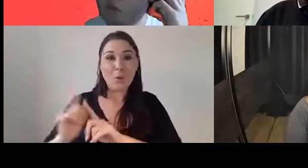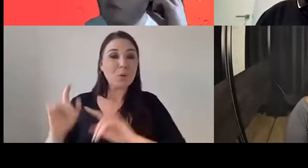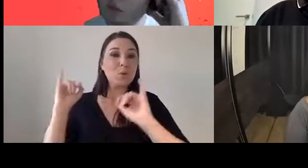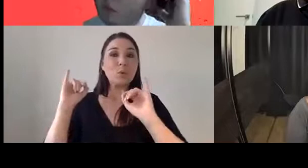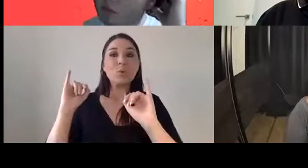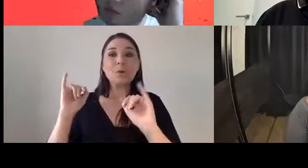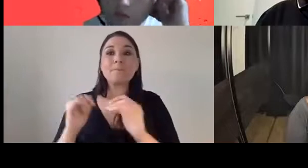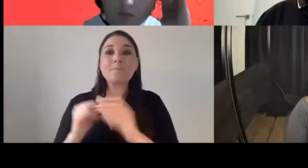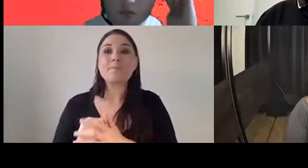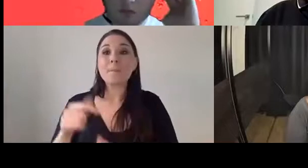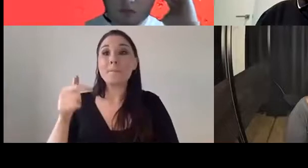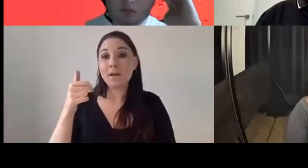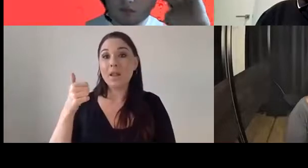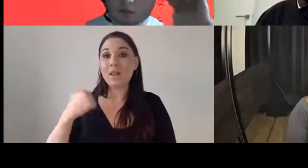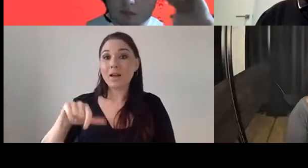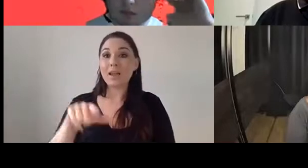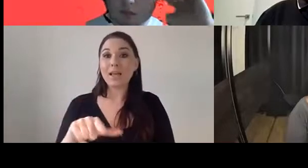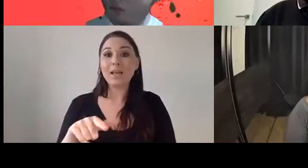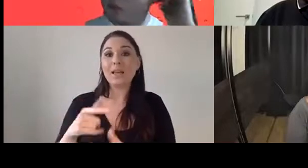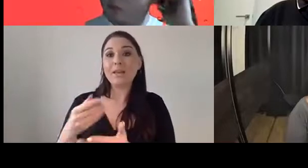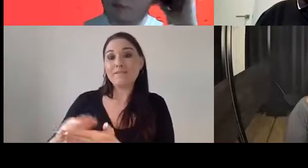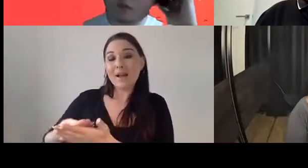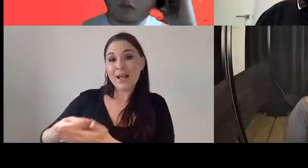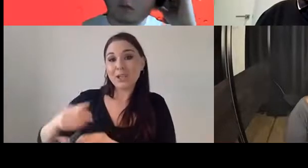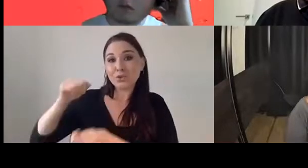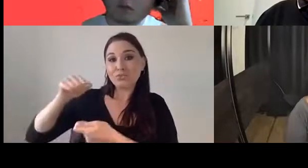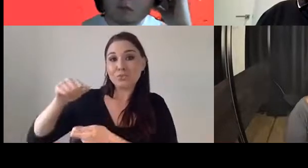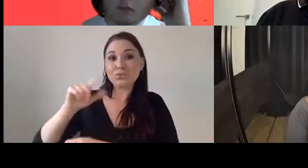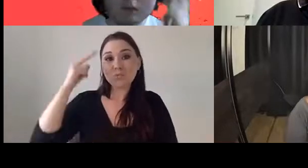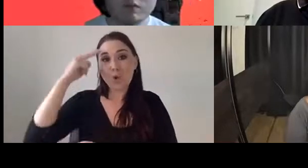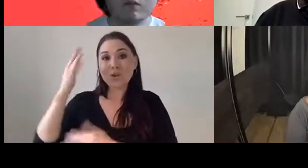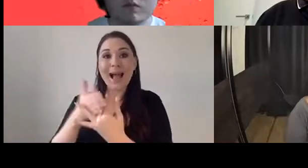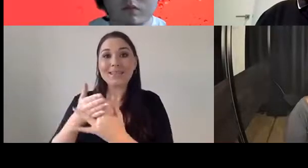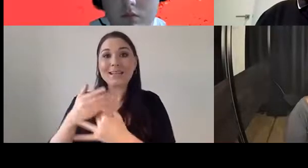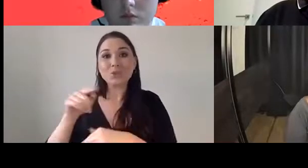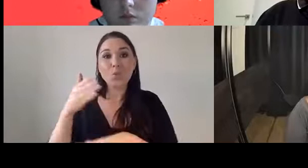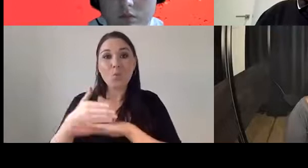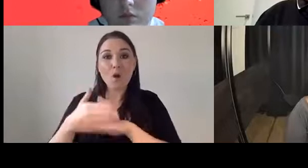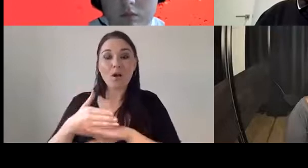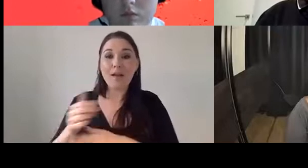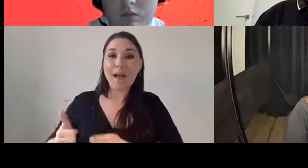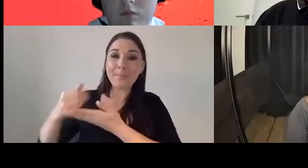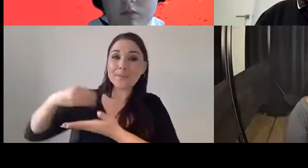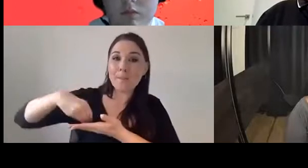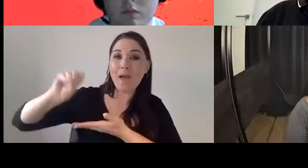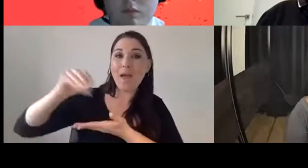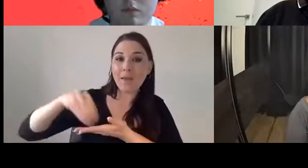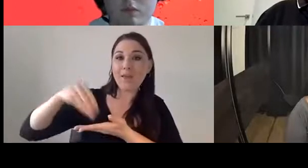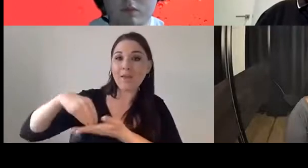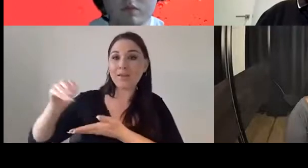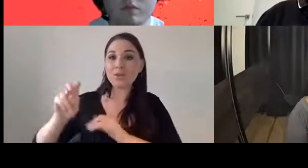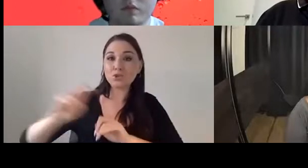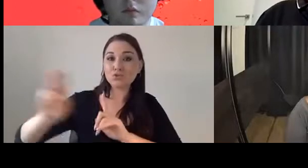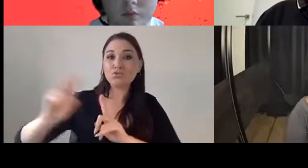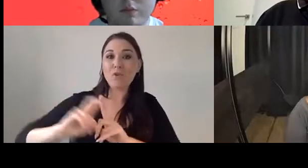the government has a financial grant called Access to Work, which helps pay towards travel costs. So that